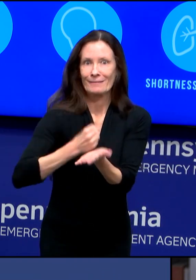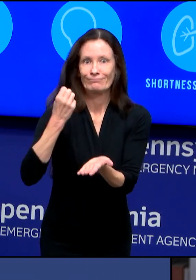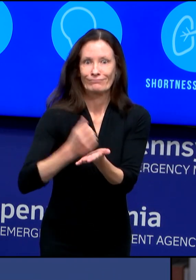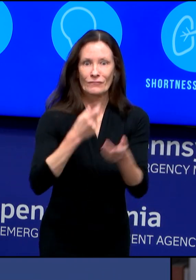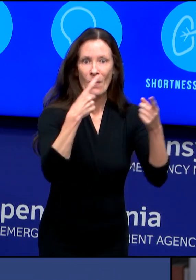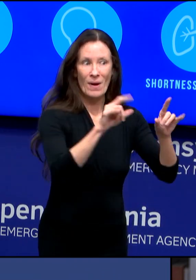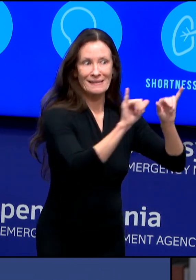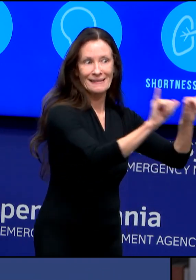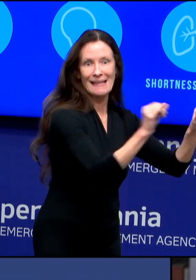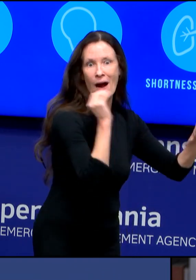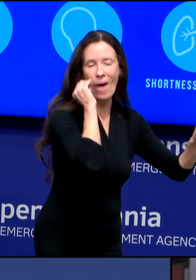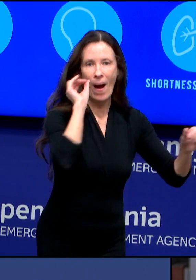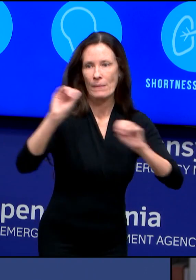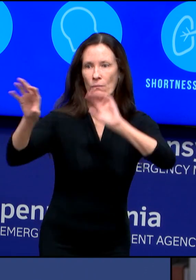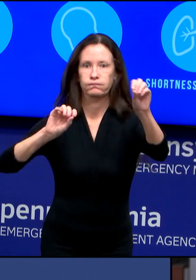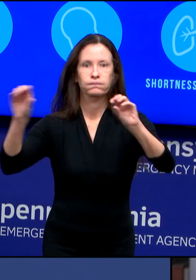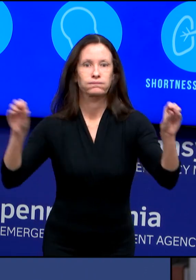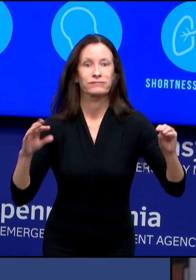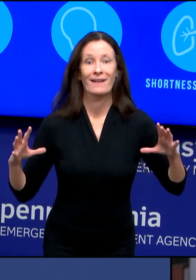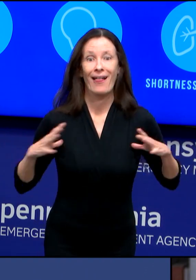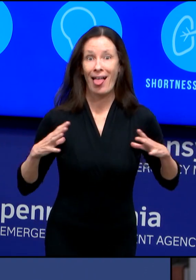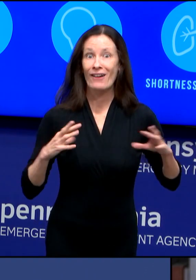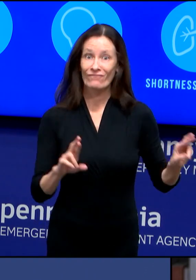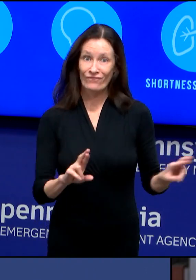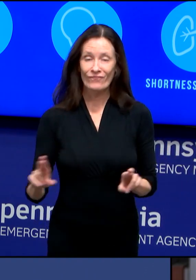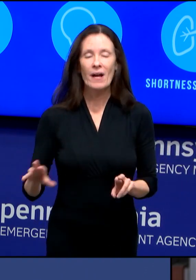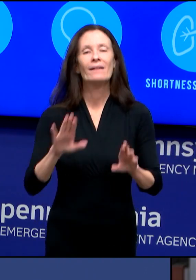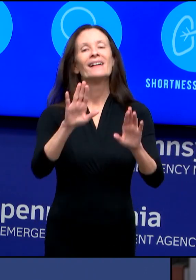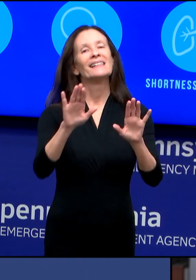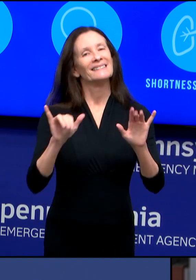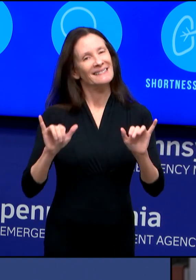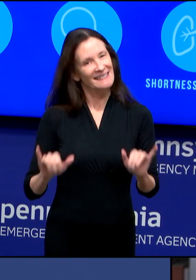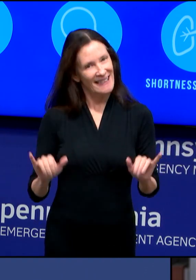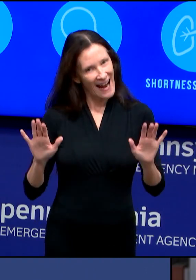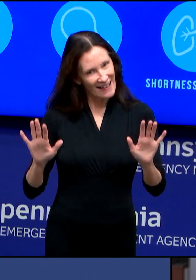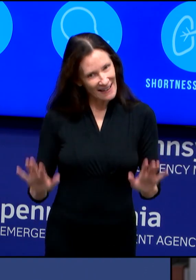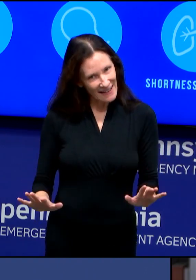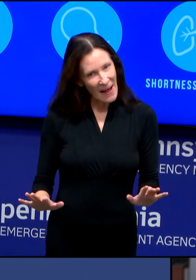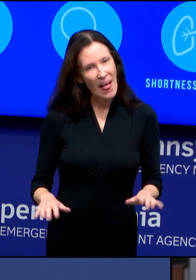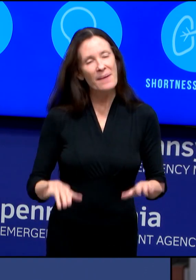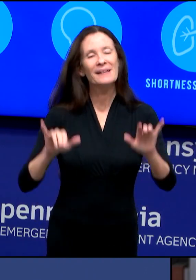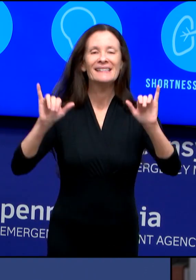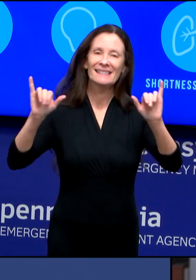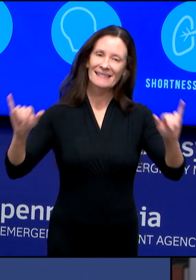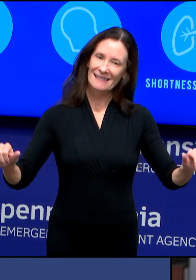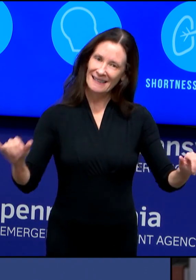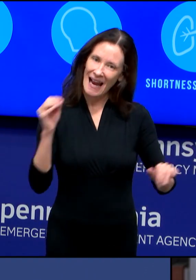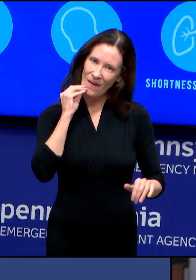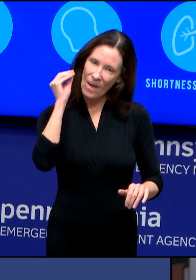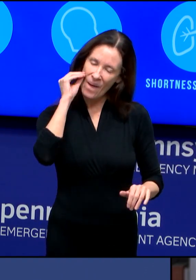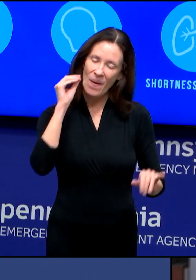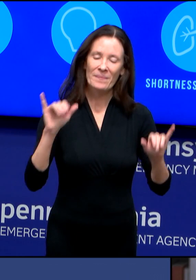safe. Thank you. And now I'm going to send it back to April, and we'll open this up for questions.